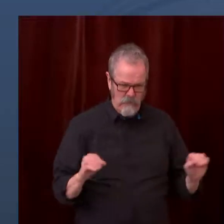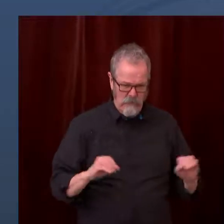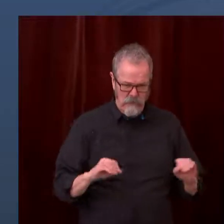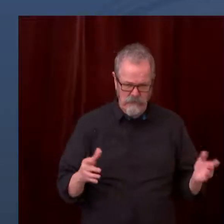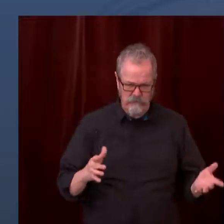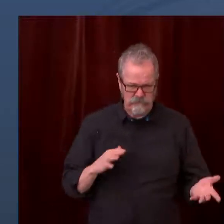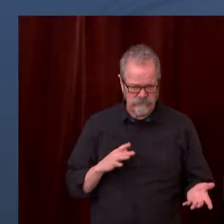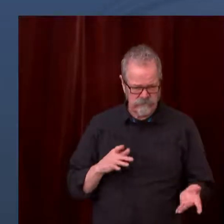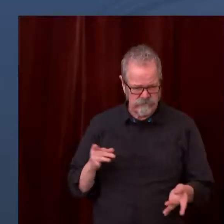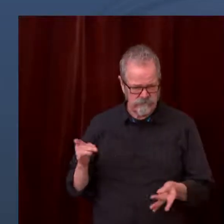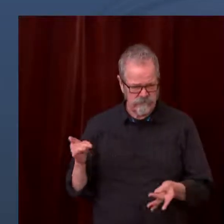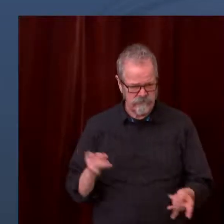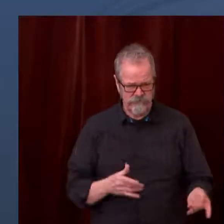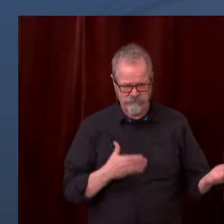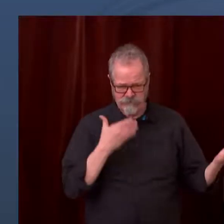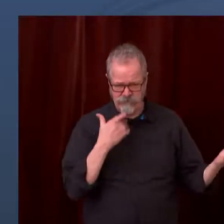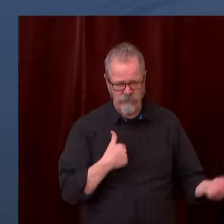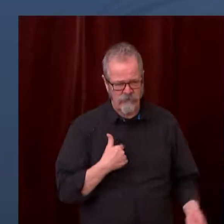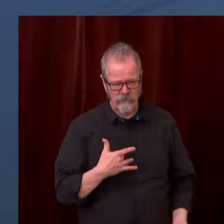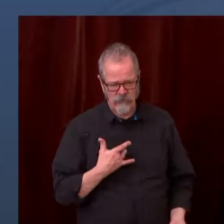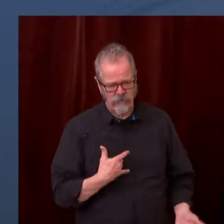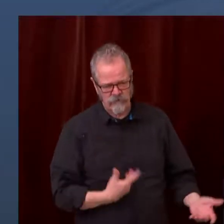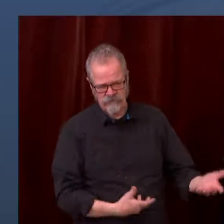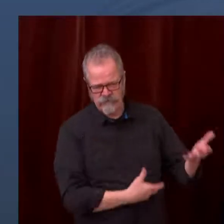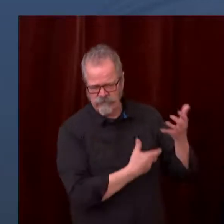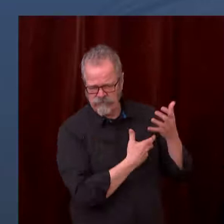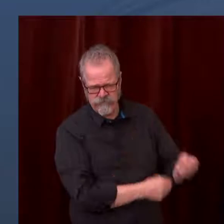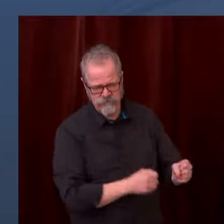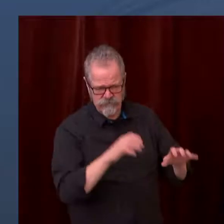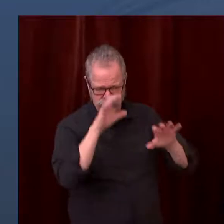really happy to be able to share them with people.